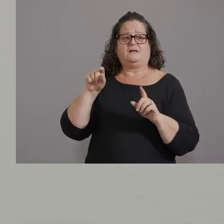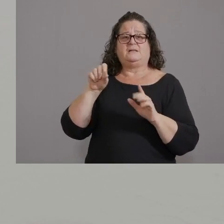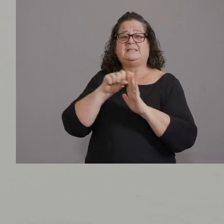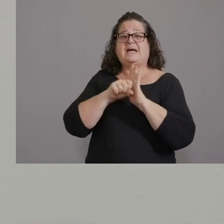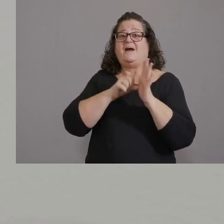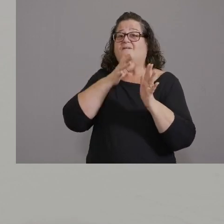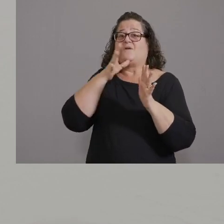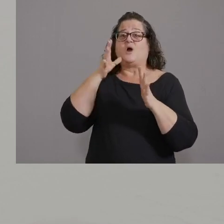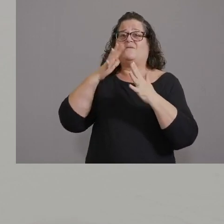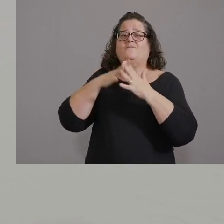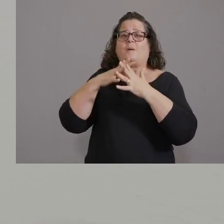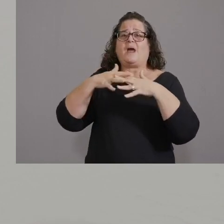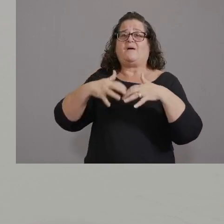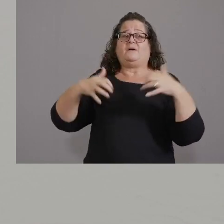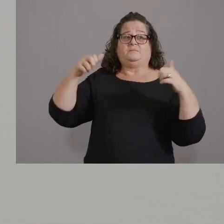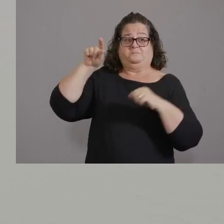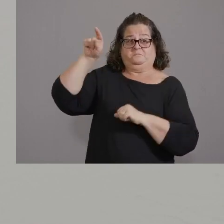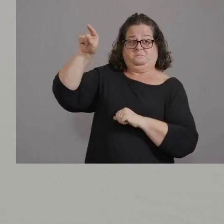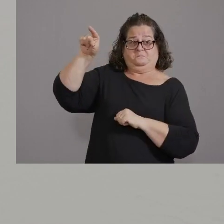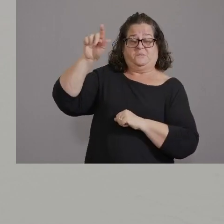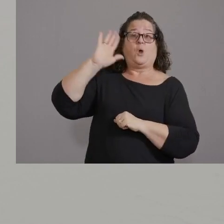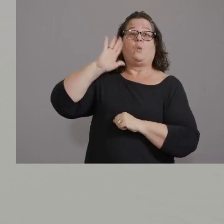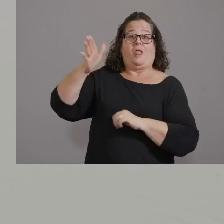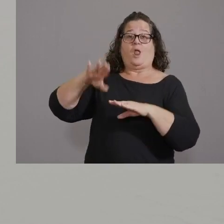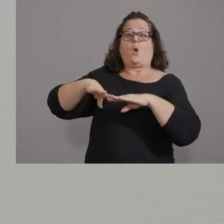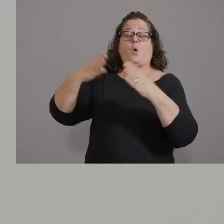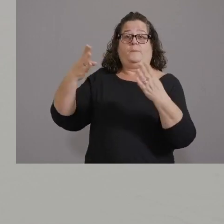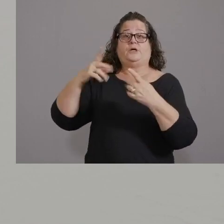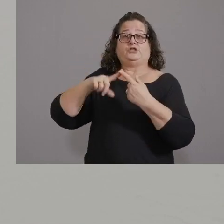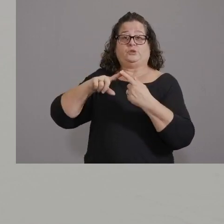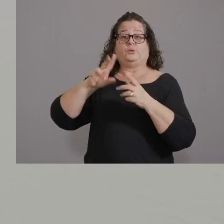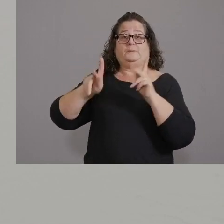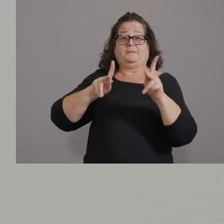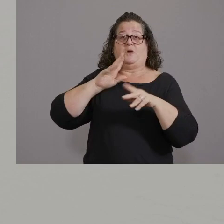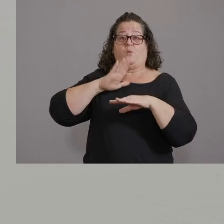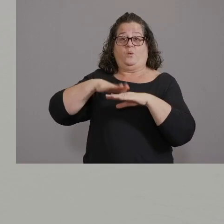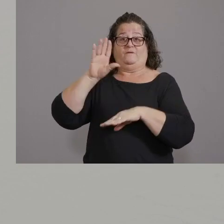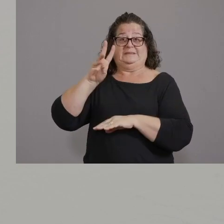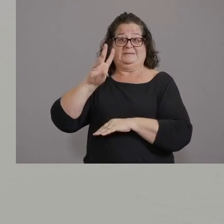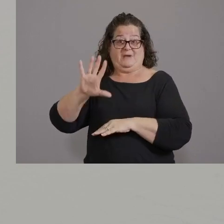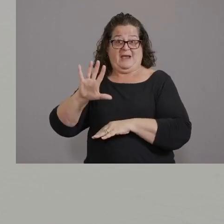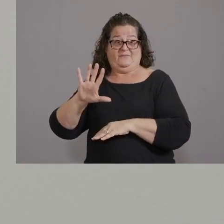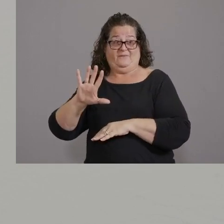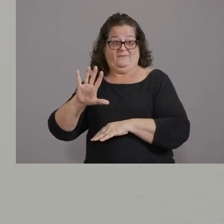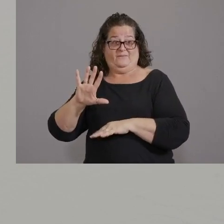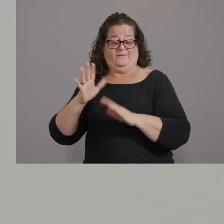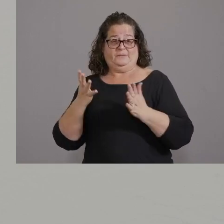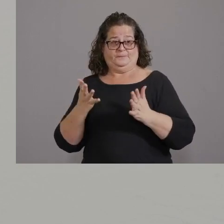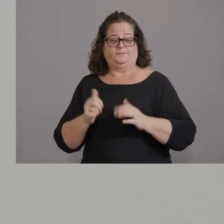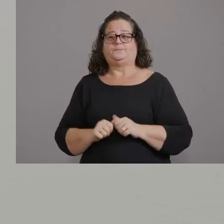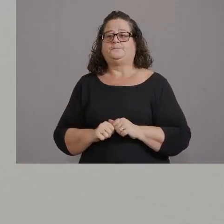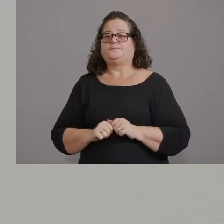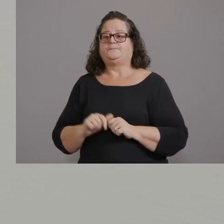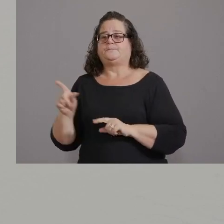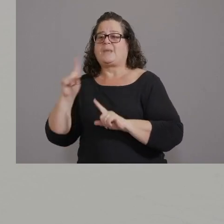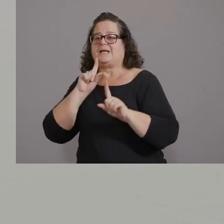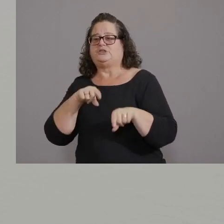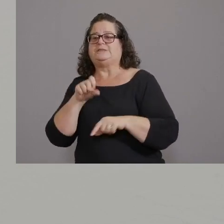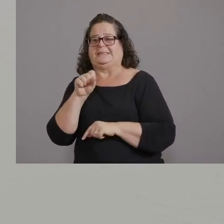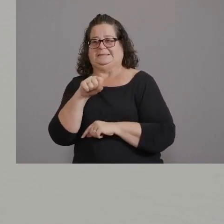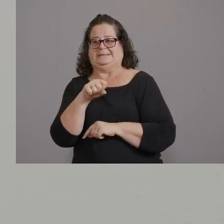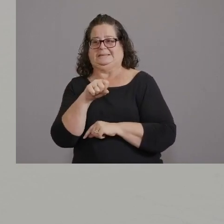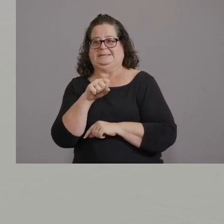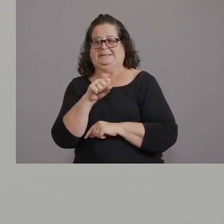that age group? Yes, so Maricopa County has 5 pods that they're partnering with some of our health systems